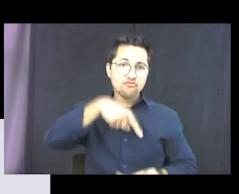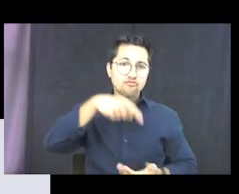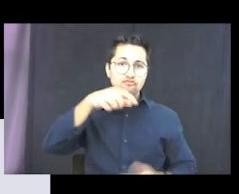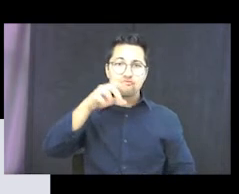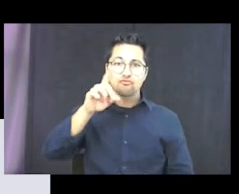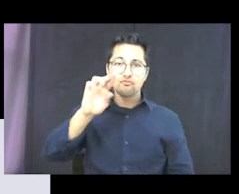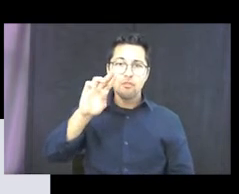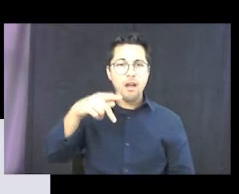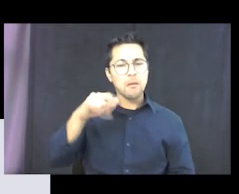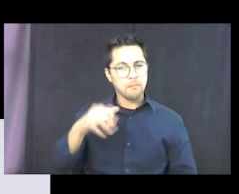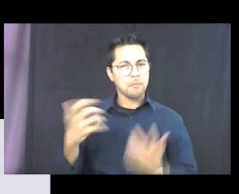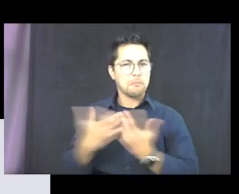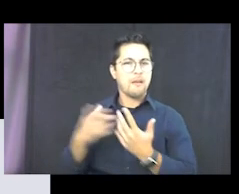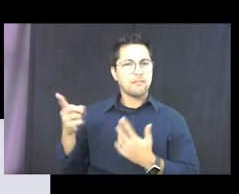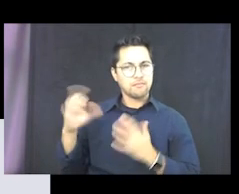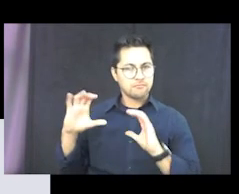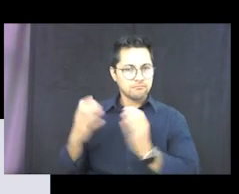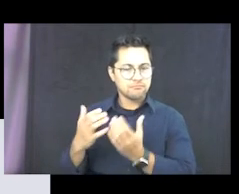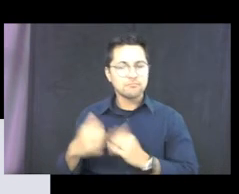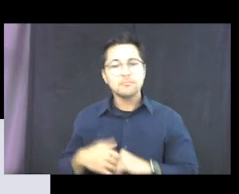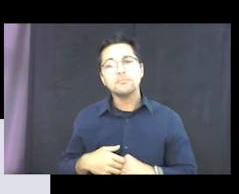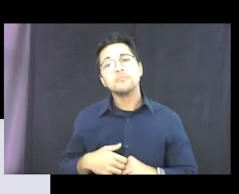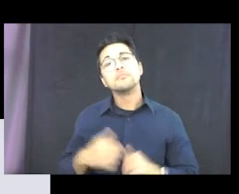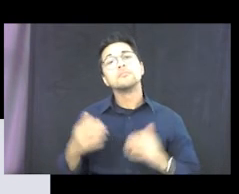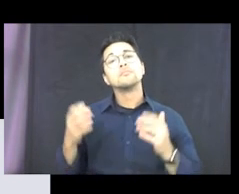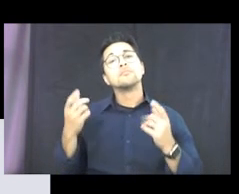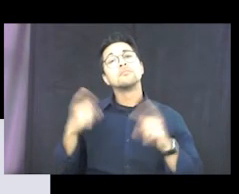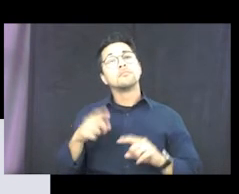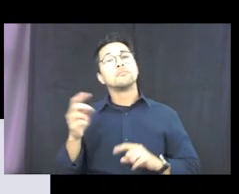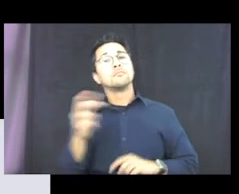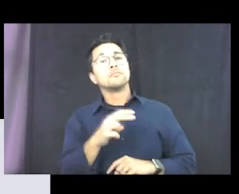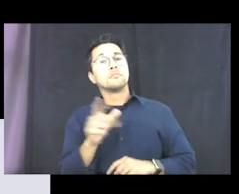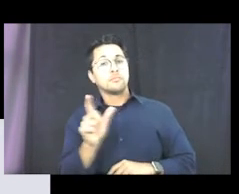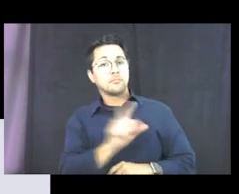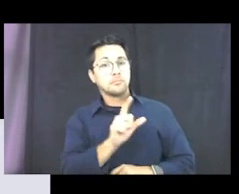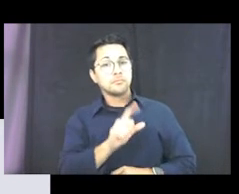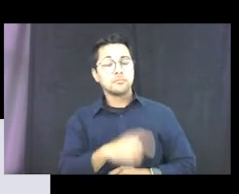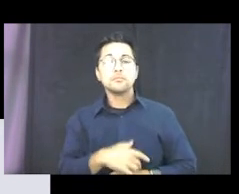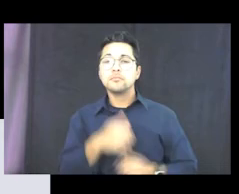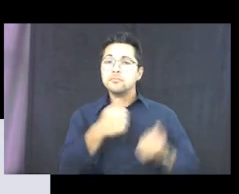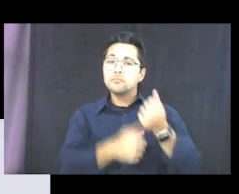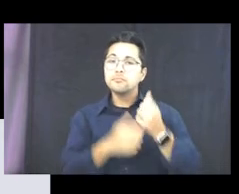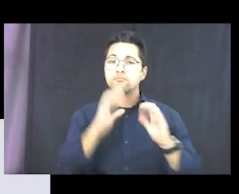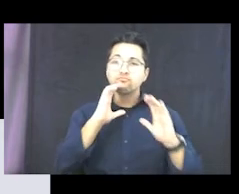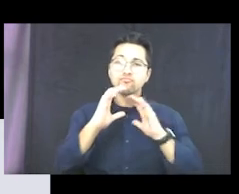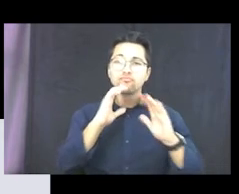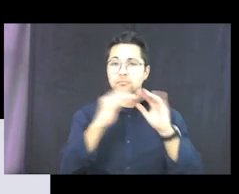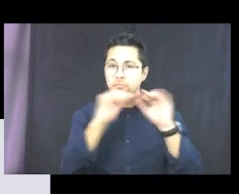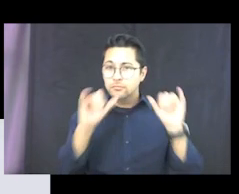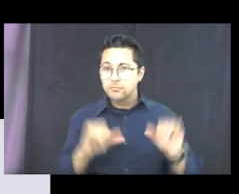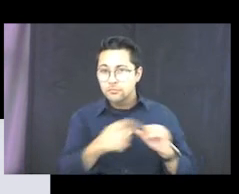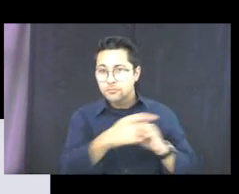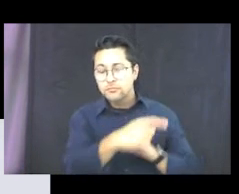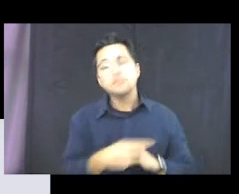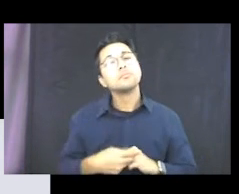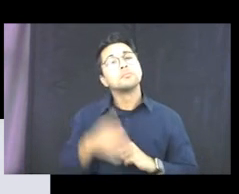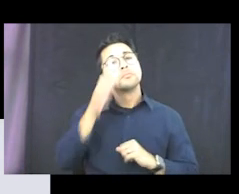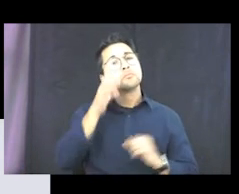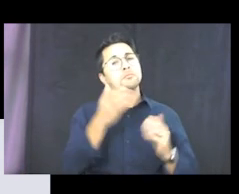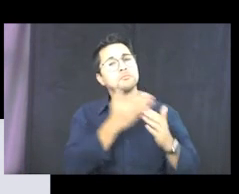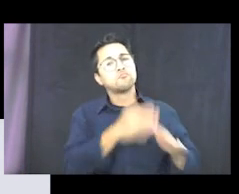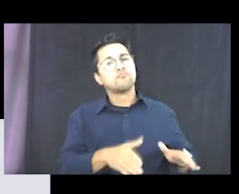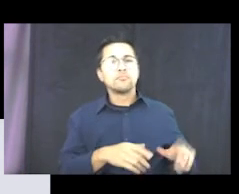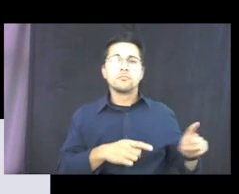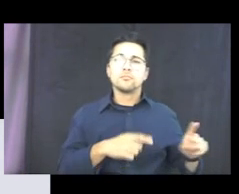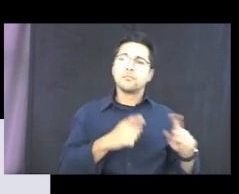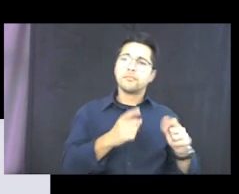into that category. As we look on the left side under communication systems, we're going to divide first into